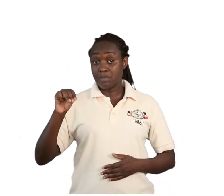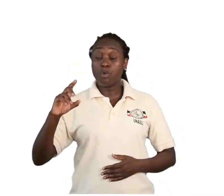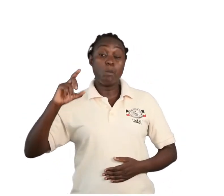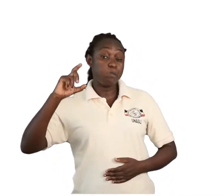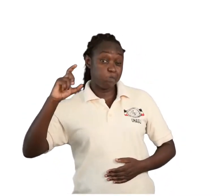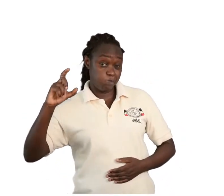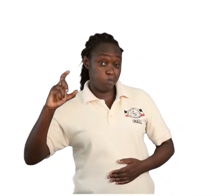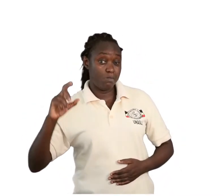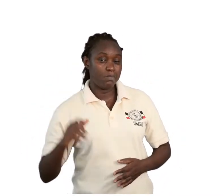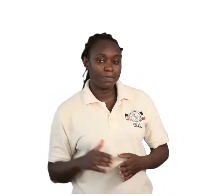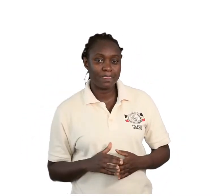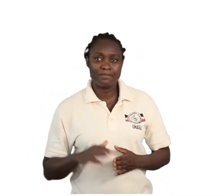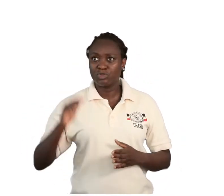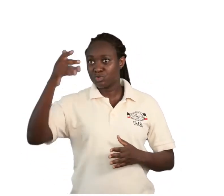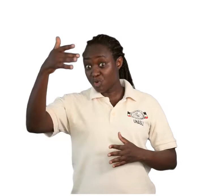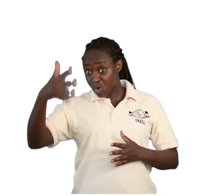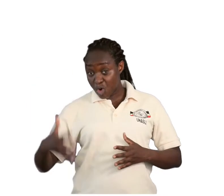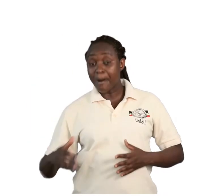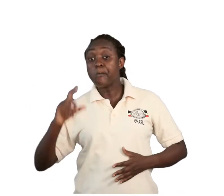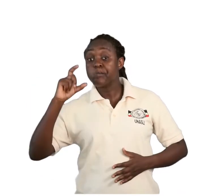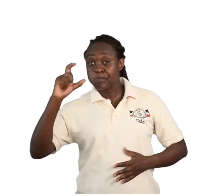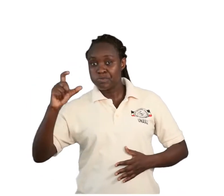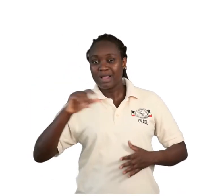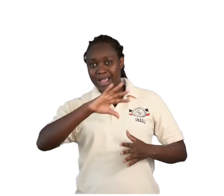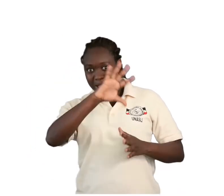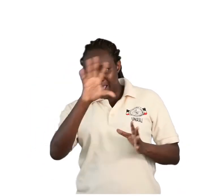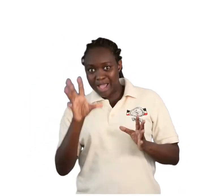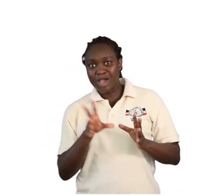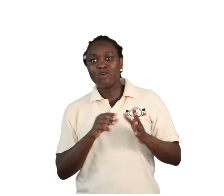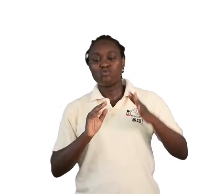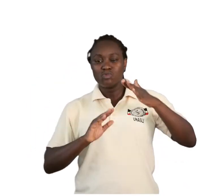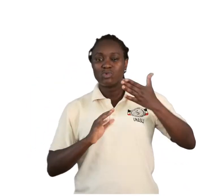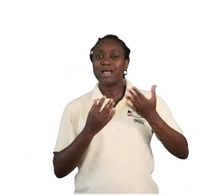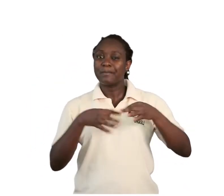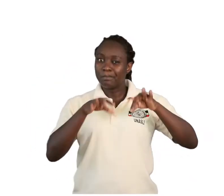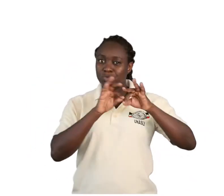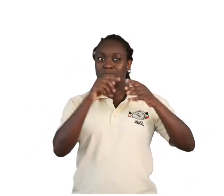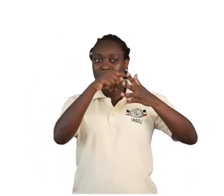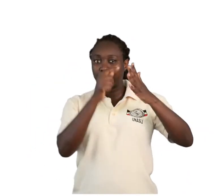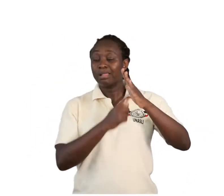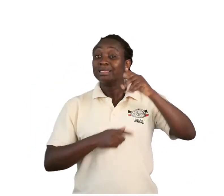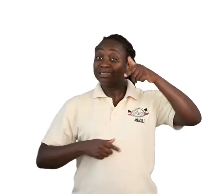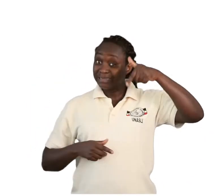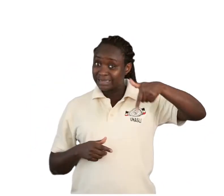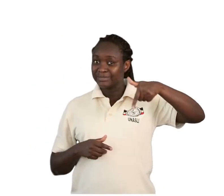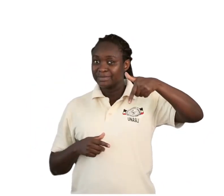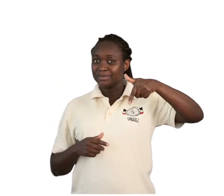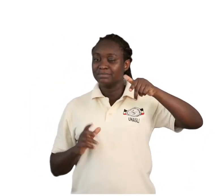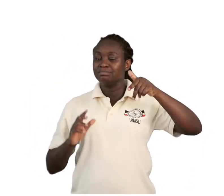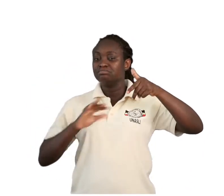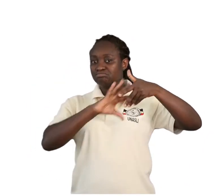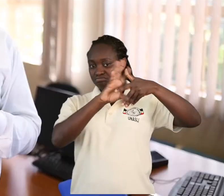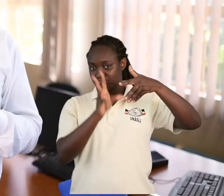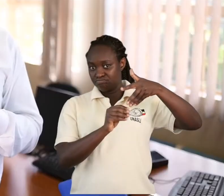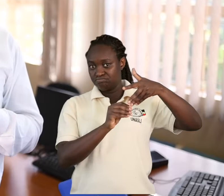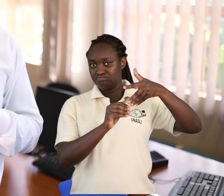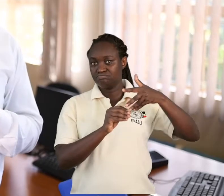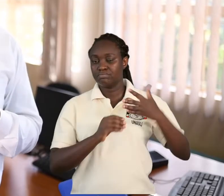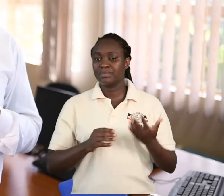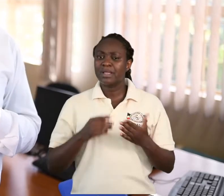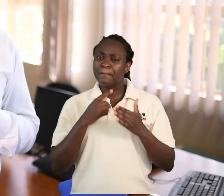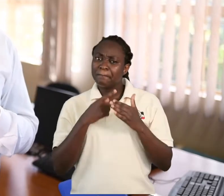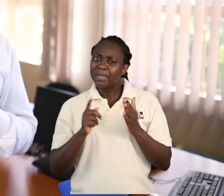So those are the basic numerals. But whenever we are writing Roman numerals, there are